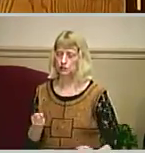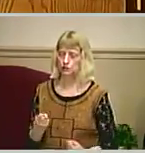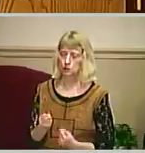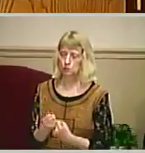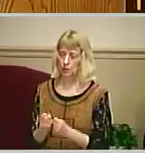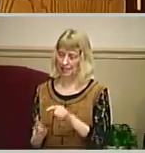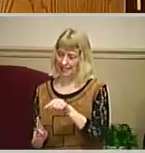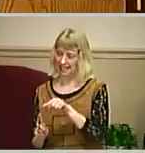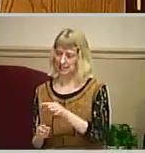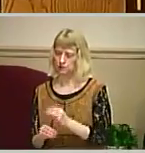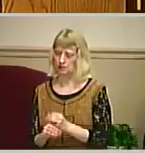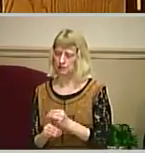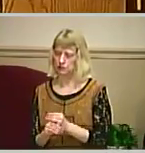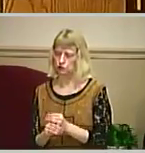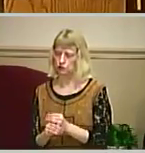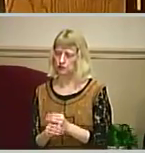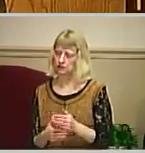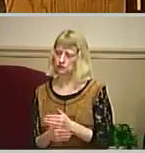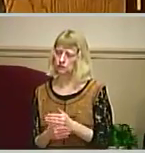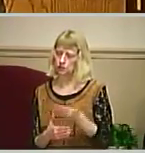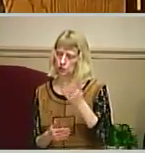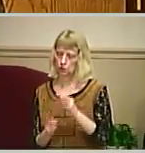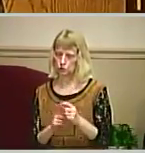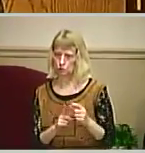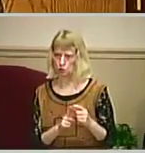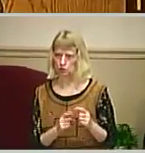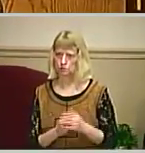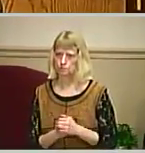his ministry in getting the Word of God out to capitals.